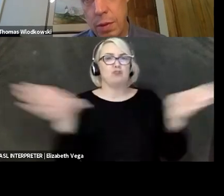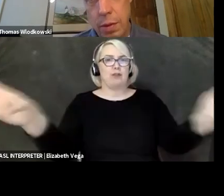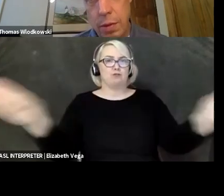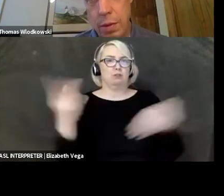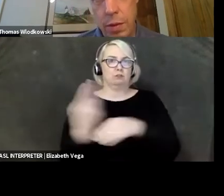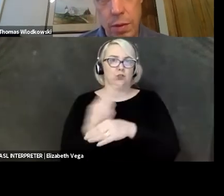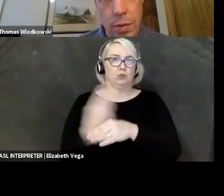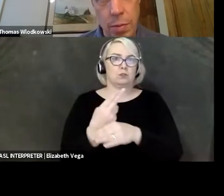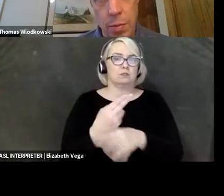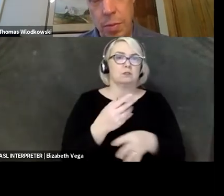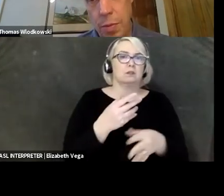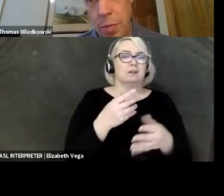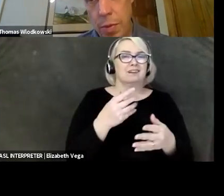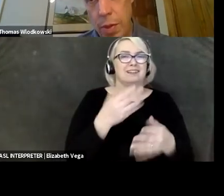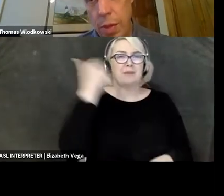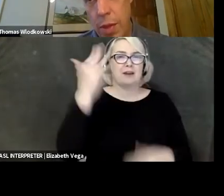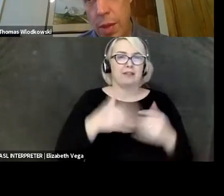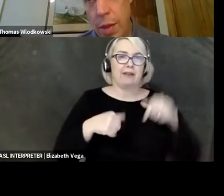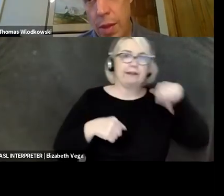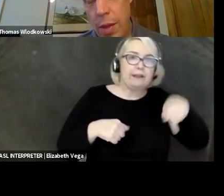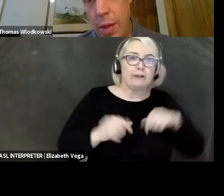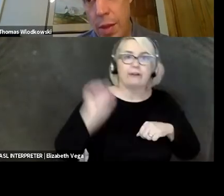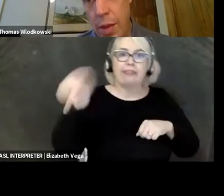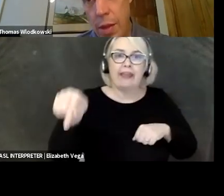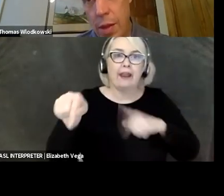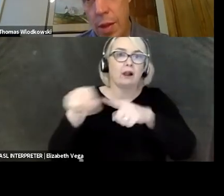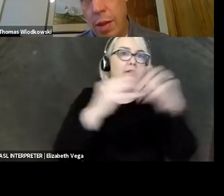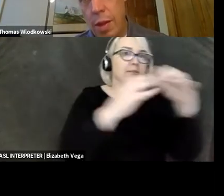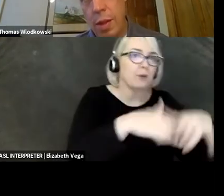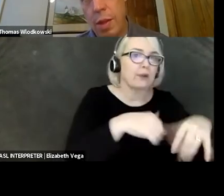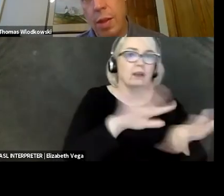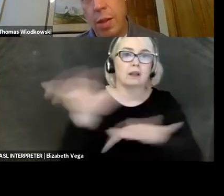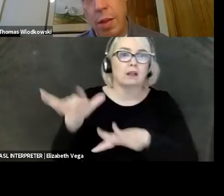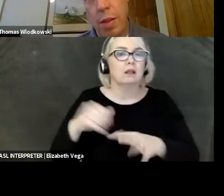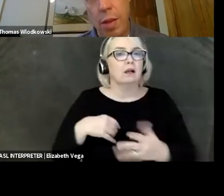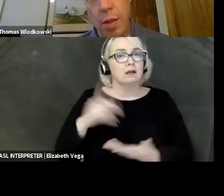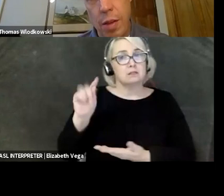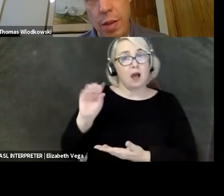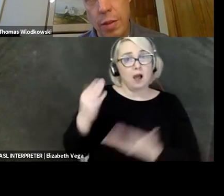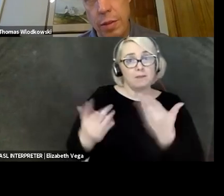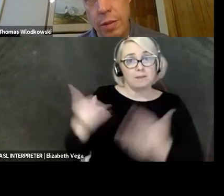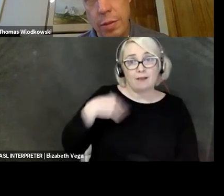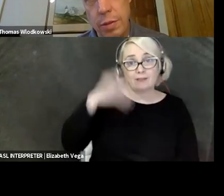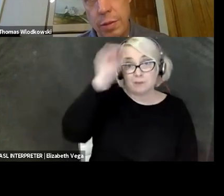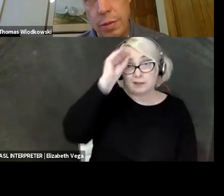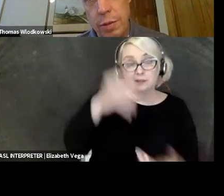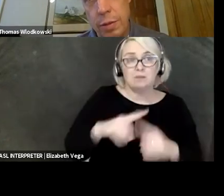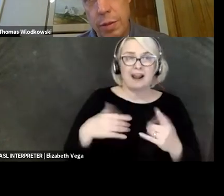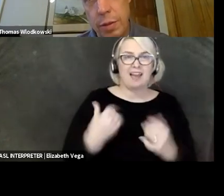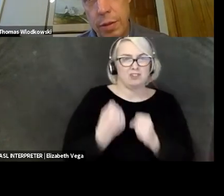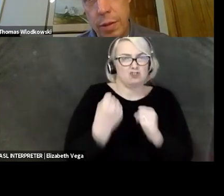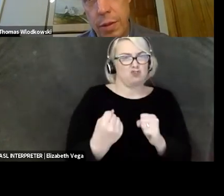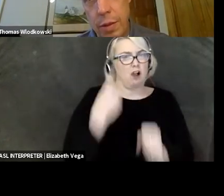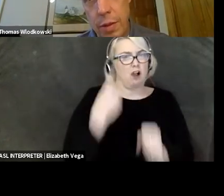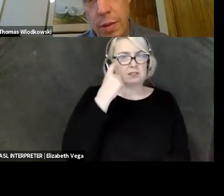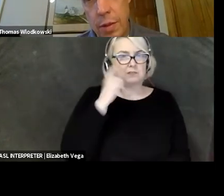to here and there. I suspect, Tom, you might have an opinion about that, but I have a strong suspicion one day that headsets will be taken out of